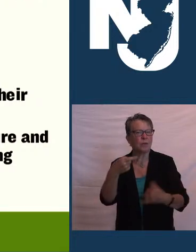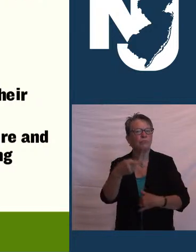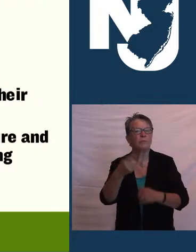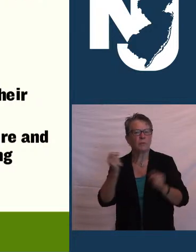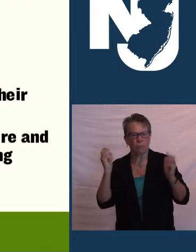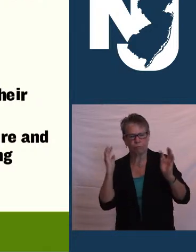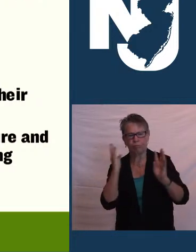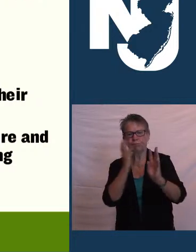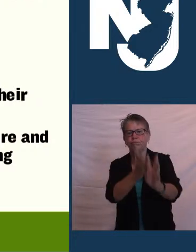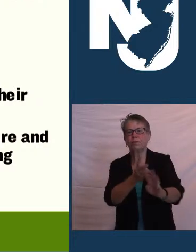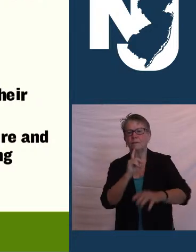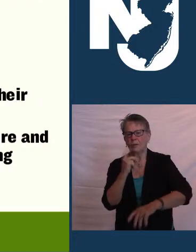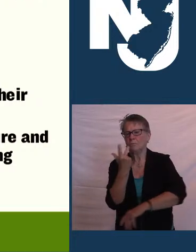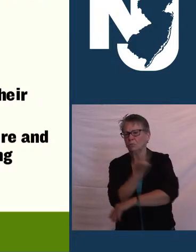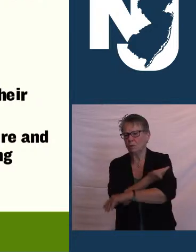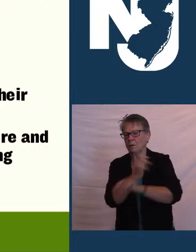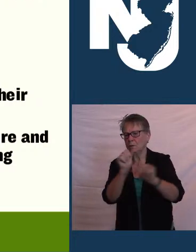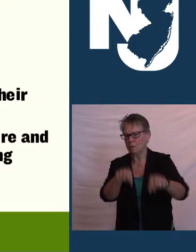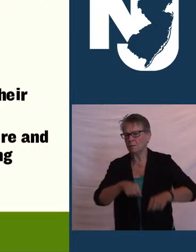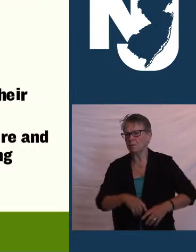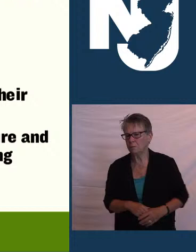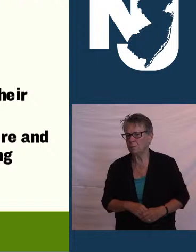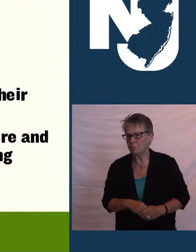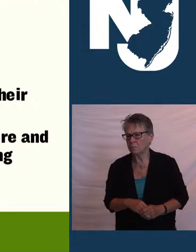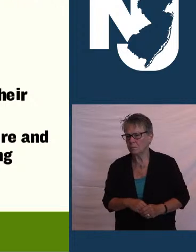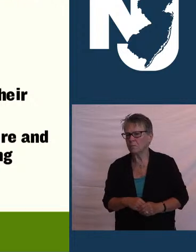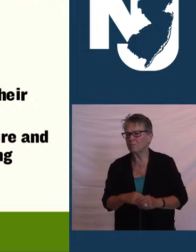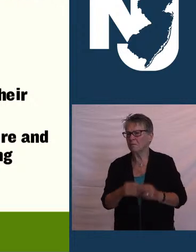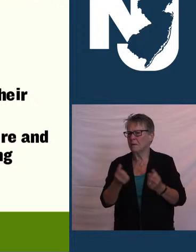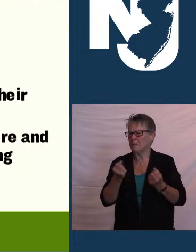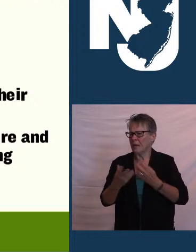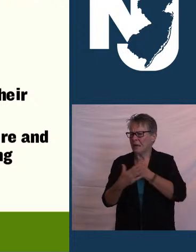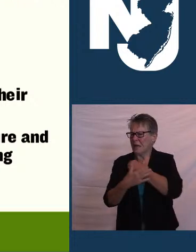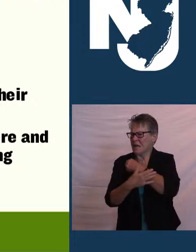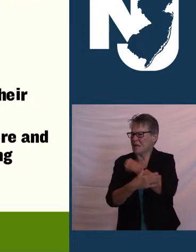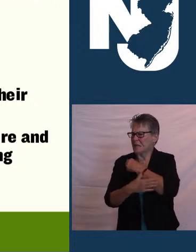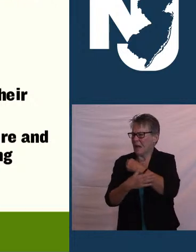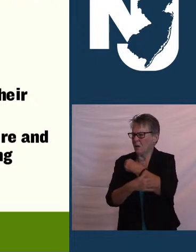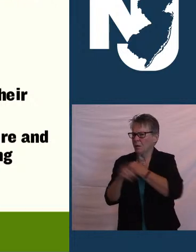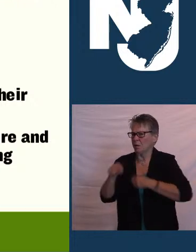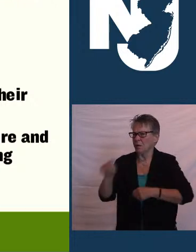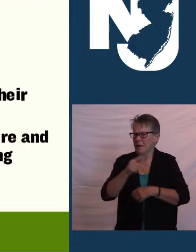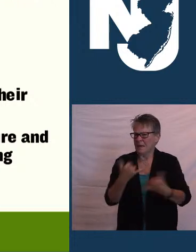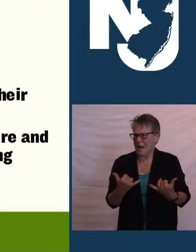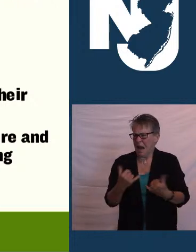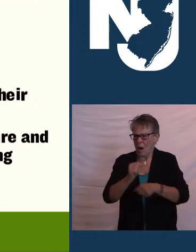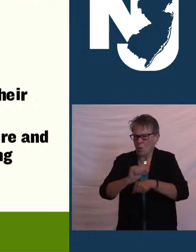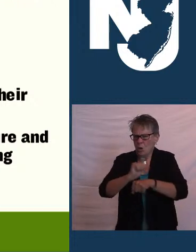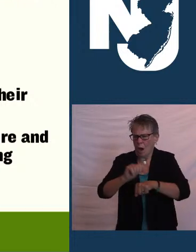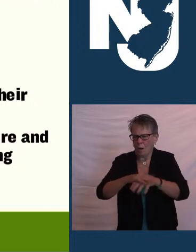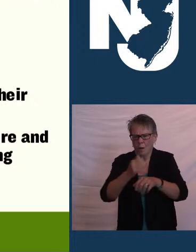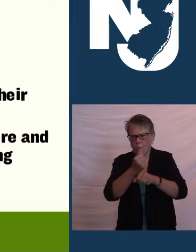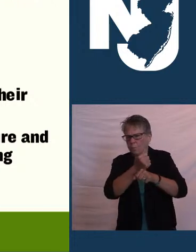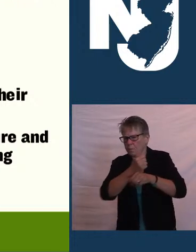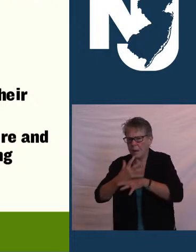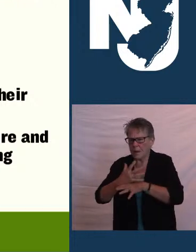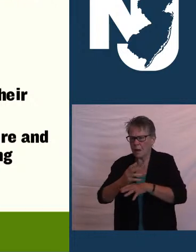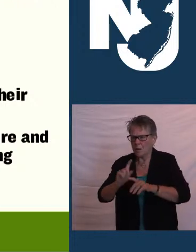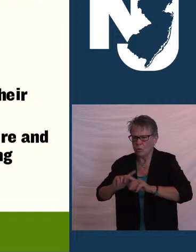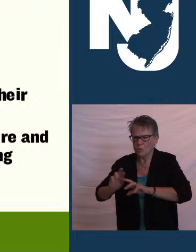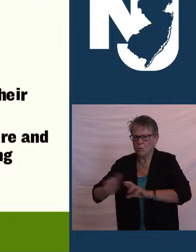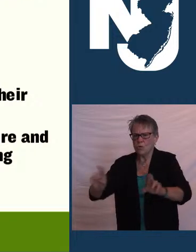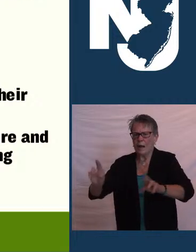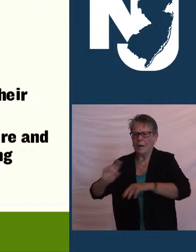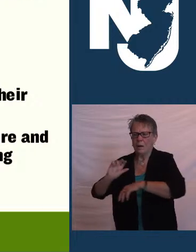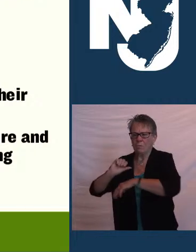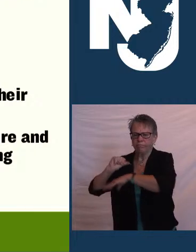up capacity. I could predict a question we might get from our friends in the press. How many people are we talking about here? Judy,